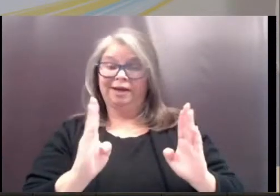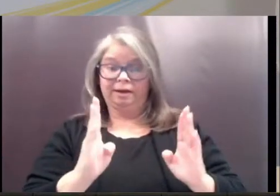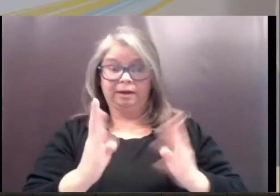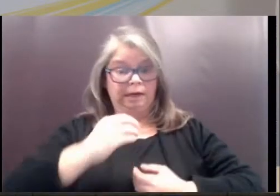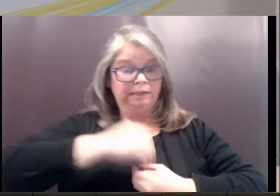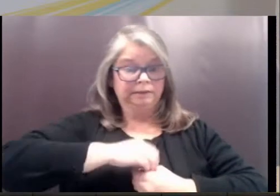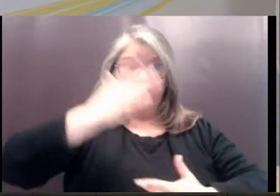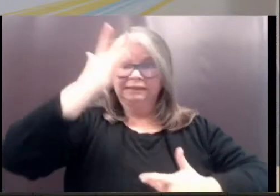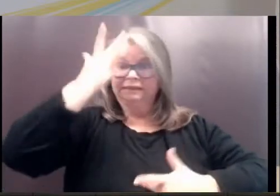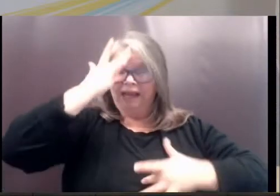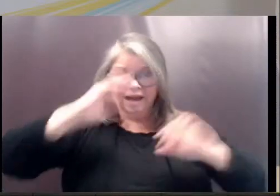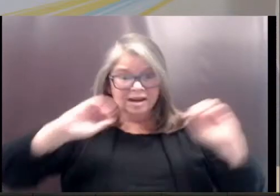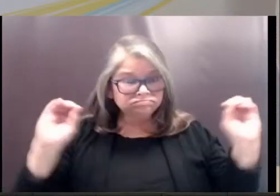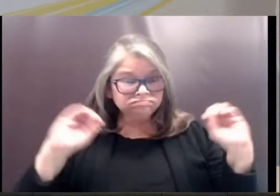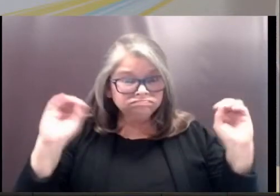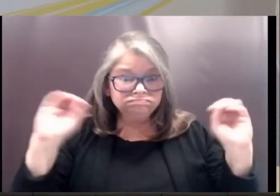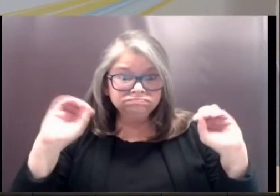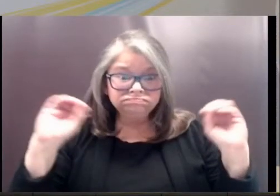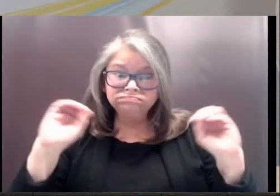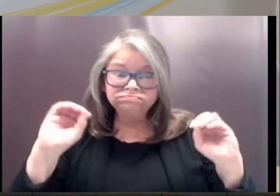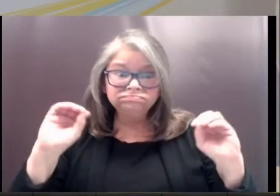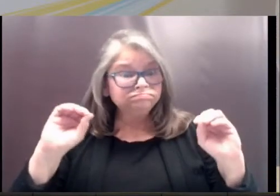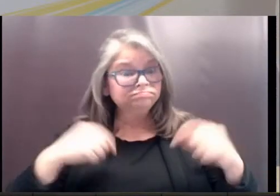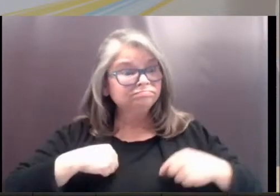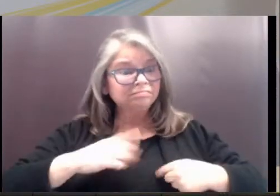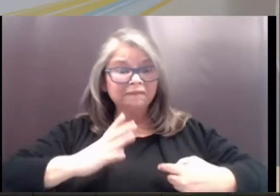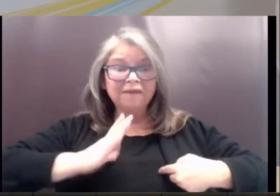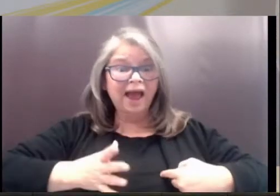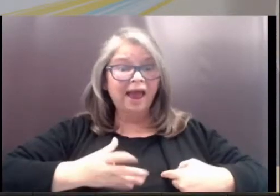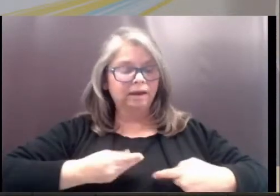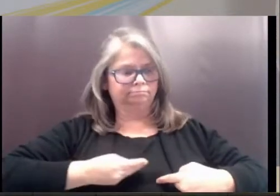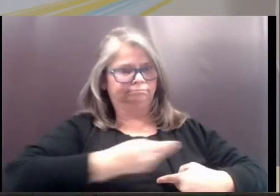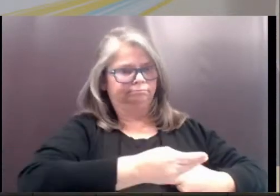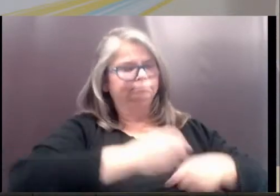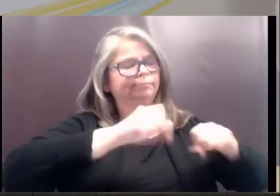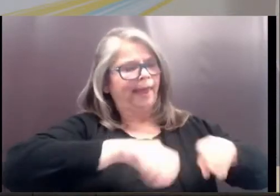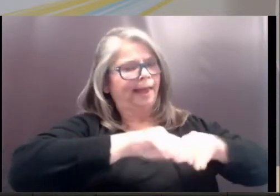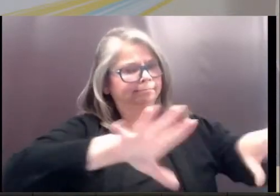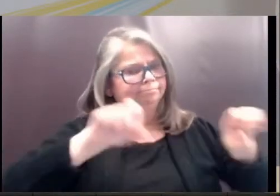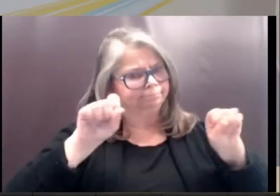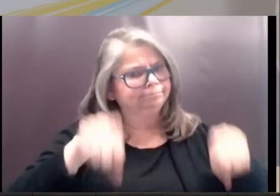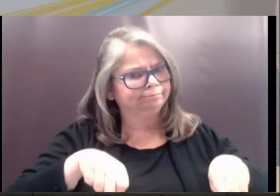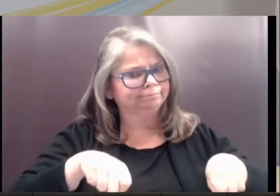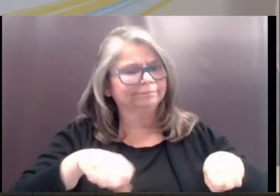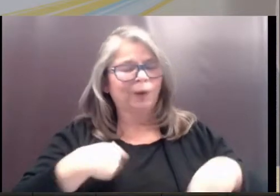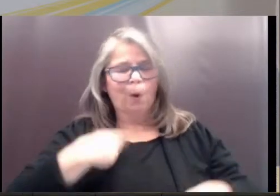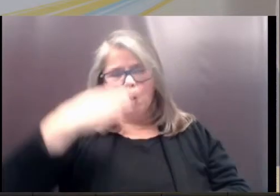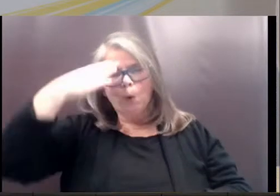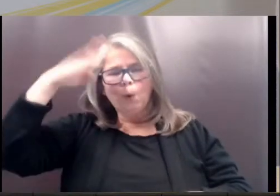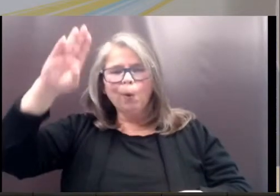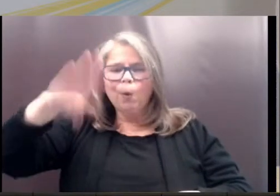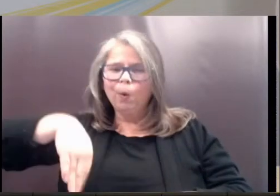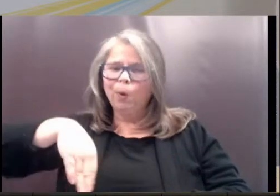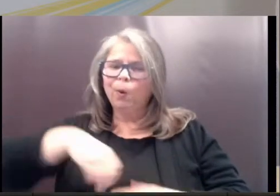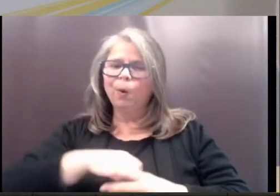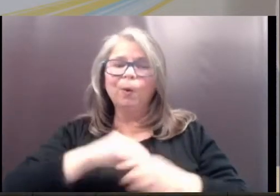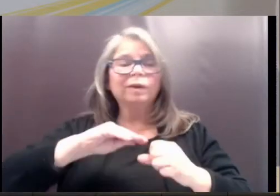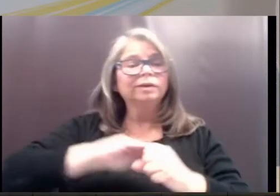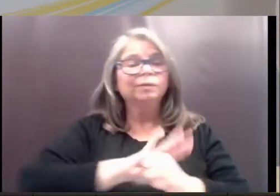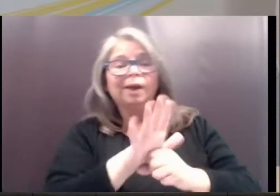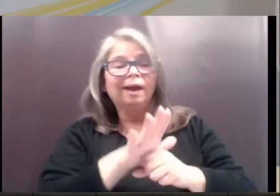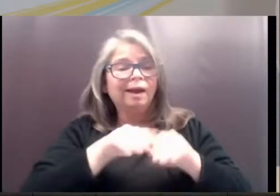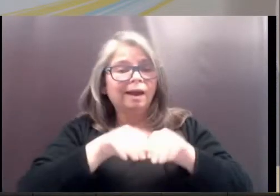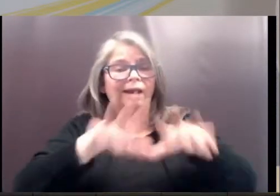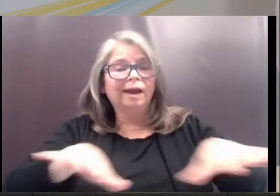others. And we know that COVID-19 easily spreads among people who are in close contact for a sustained period in a